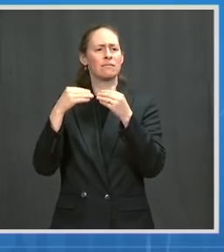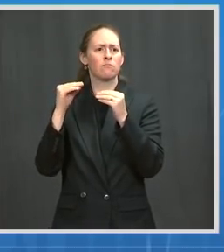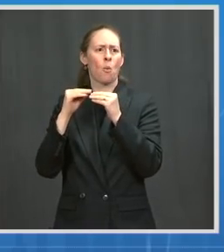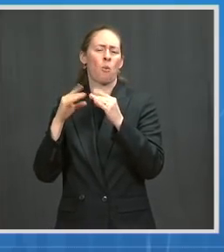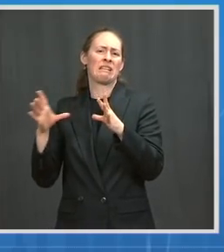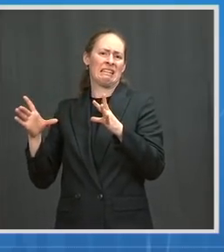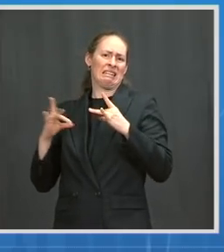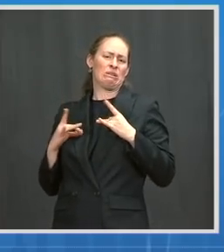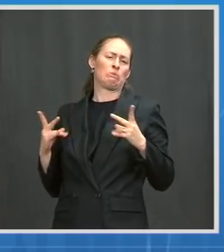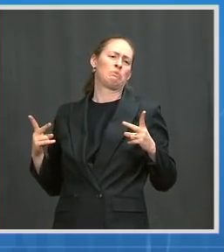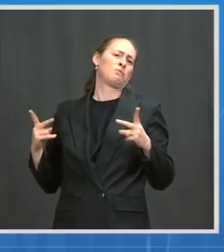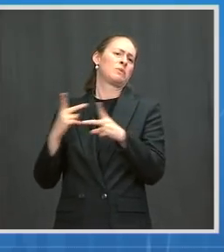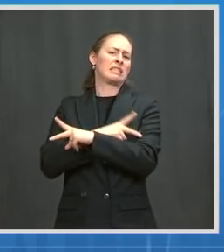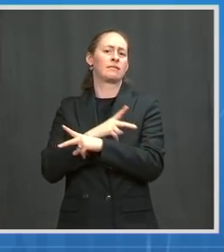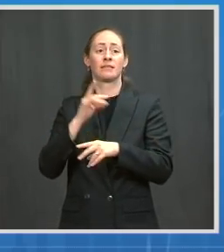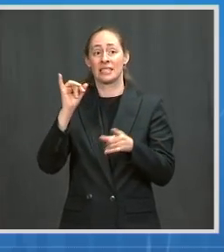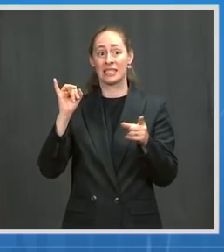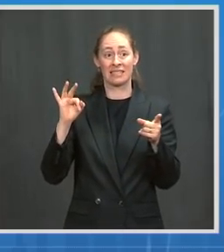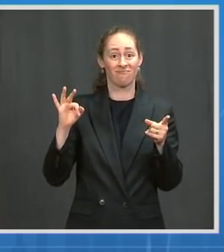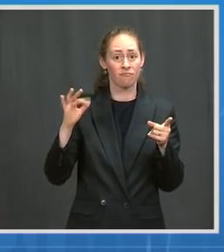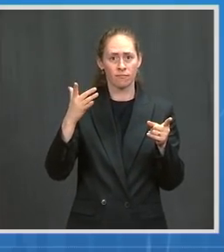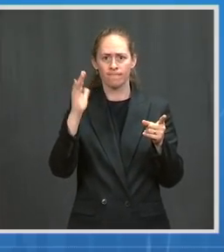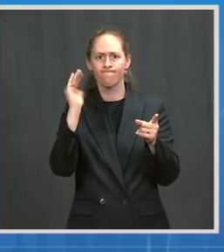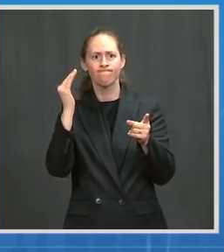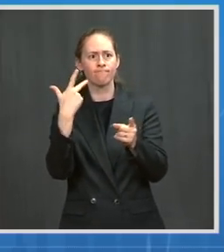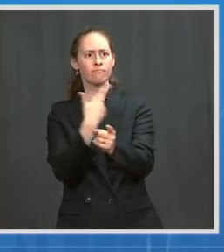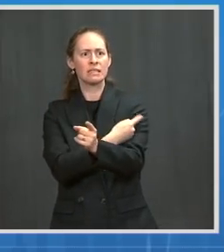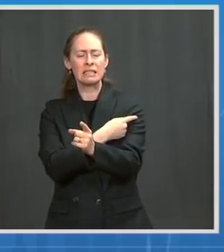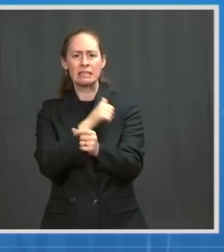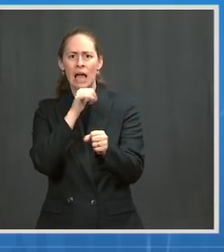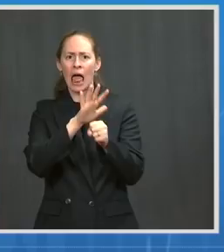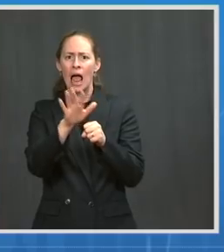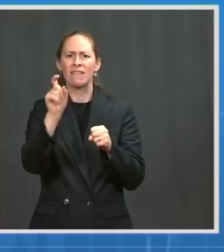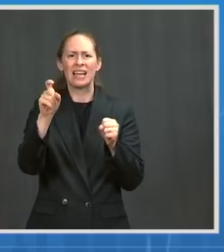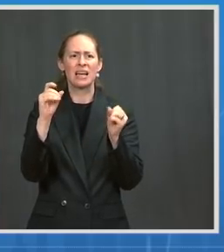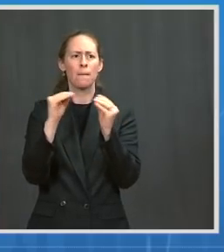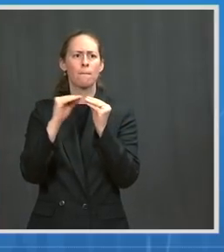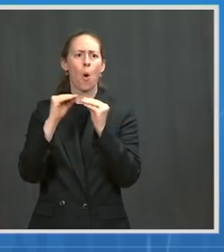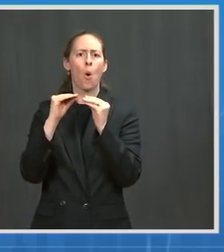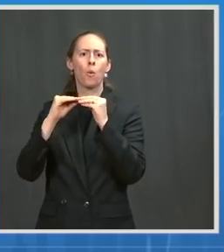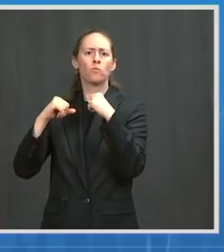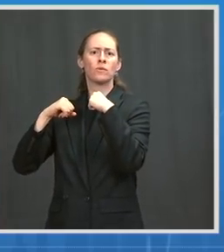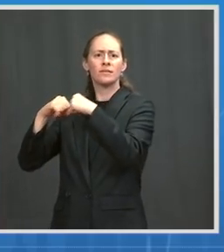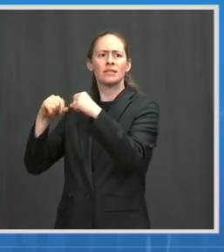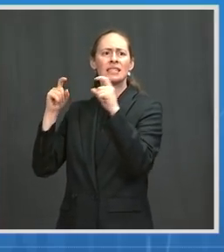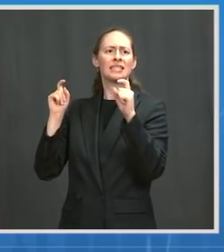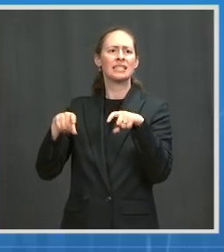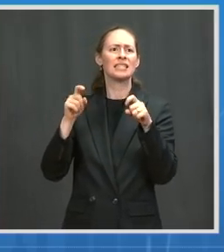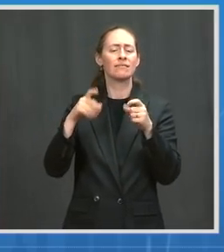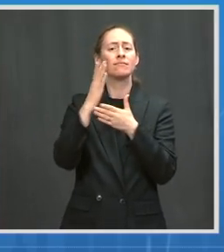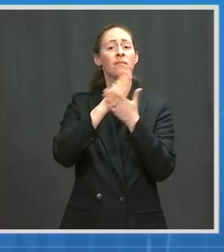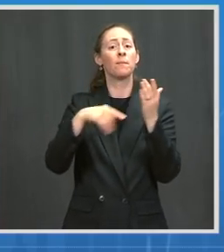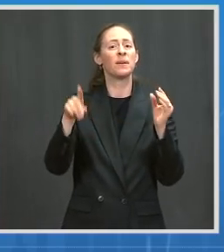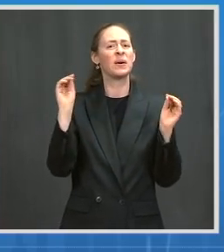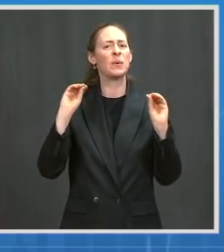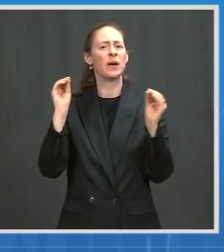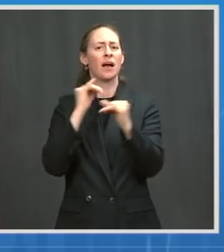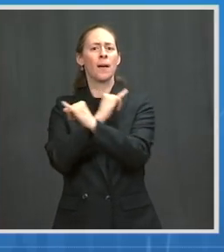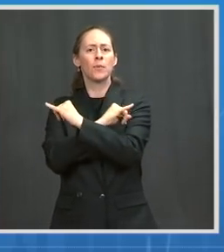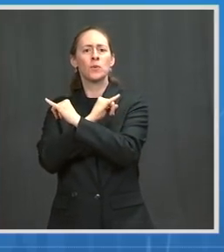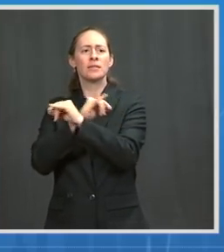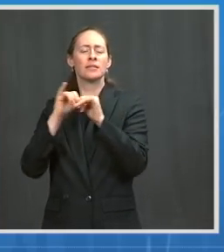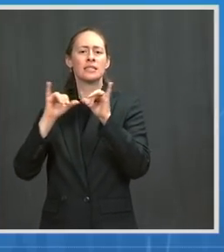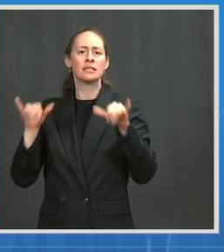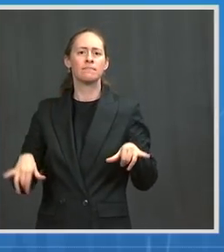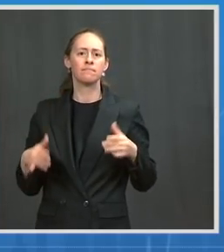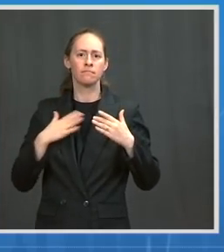whom vaccines may not be as protective, we know that there are many people who are immunosuppressed, in which vaccines, at least